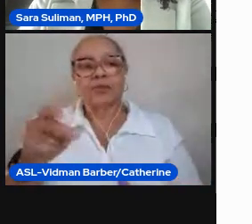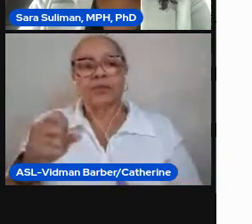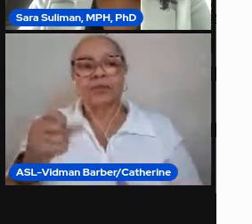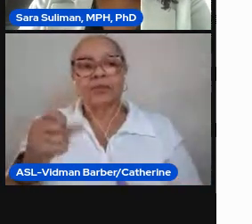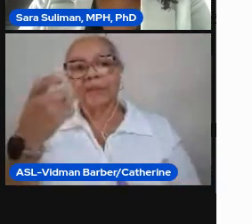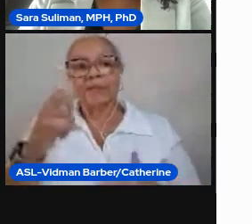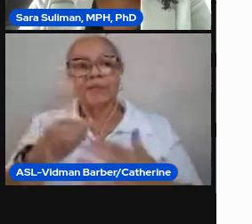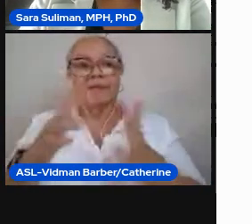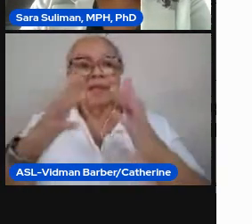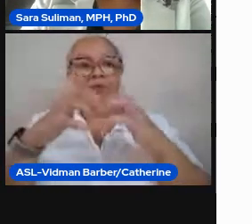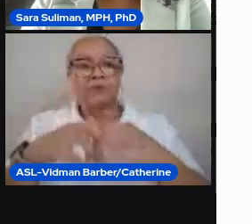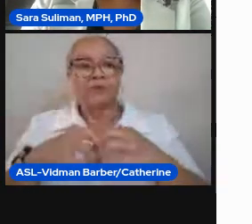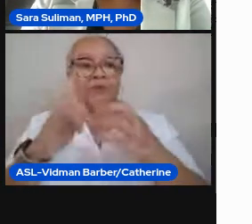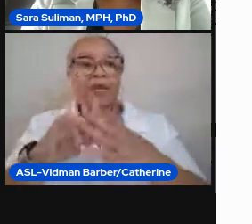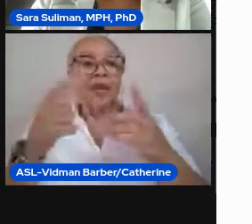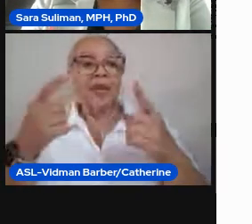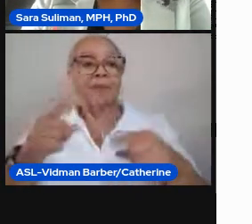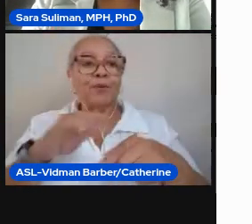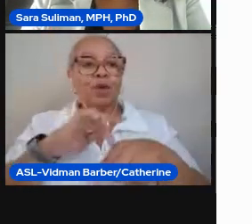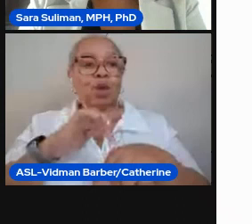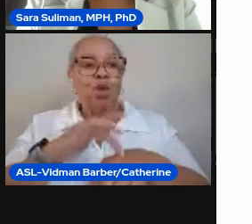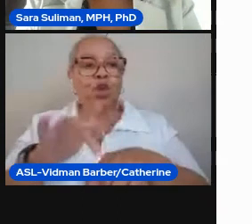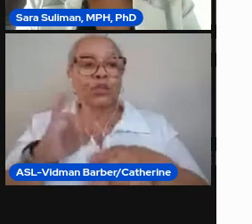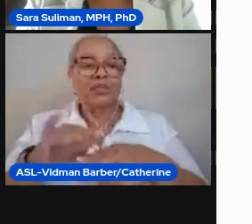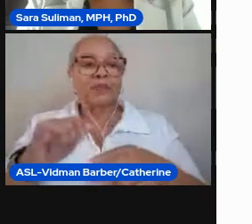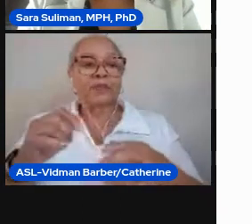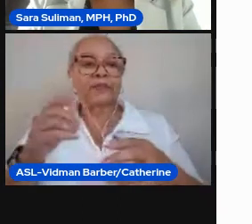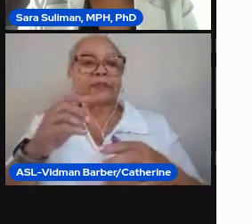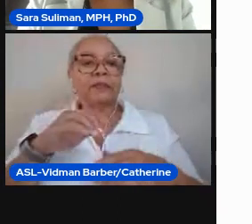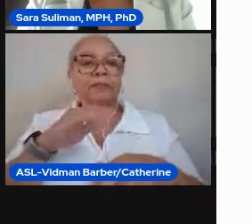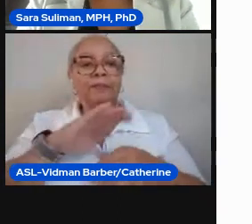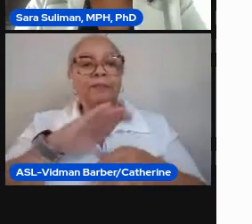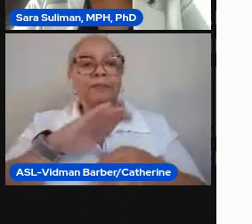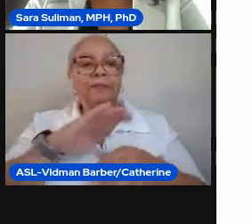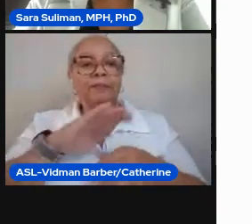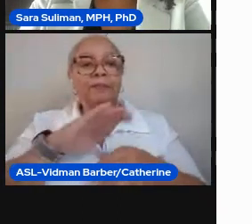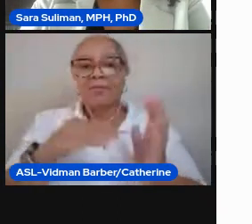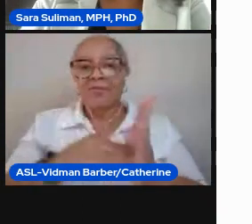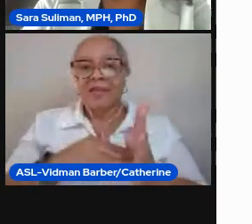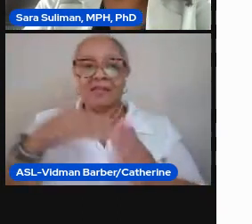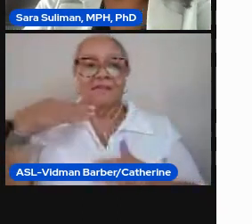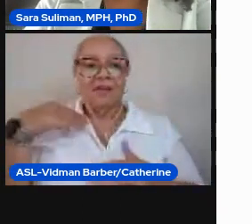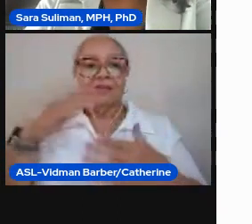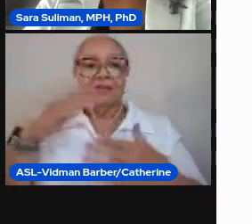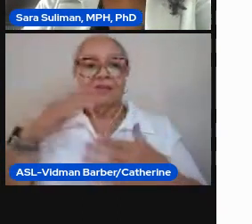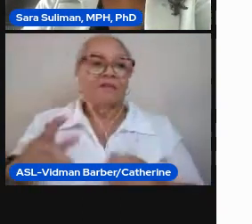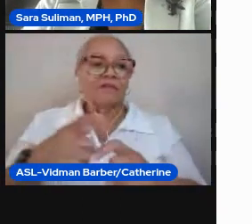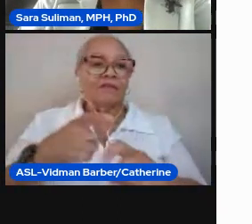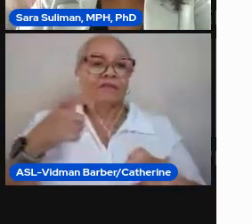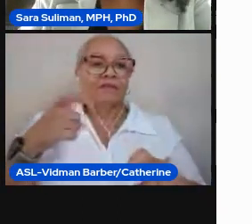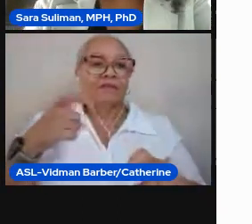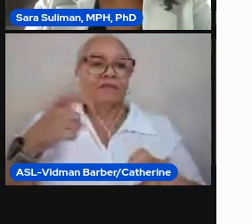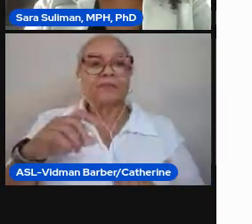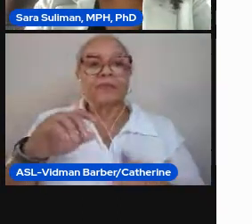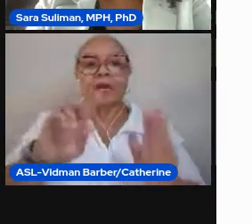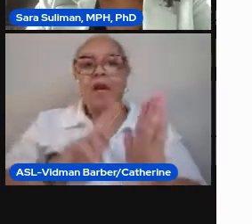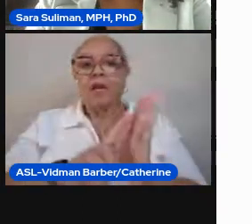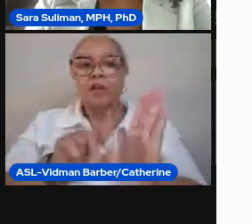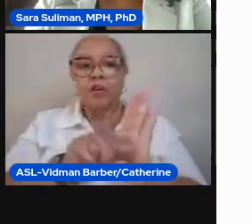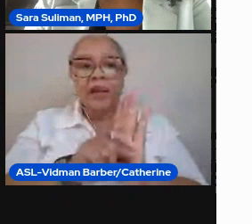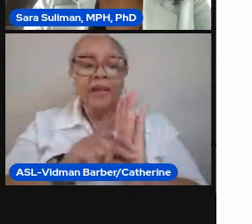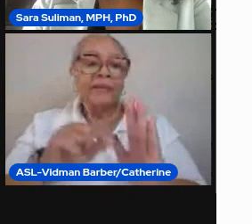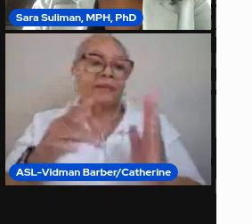happened early on in the pandemic, about 1,000 volunteers across the ecosystem, all the way from undergrads and technicians to